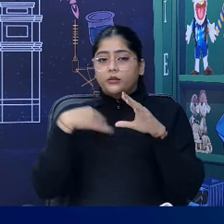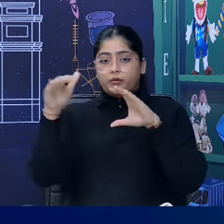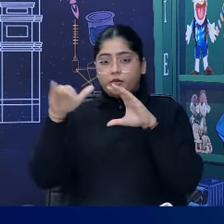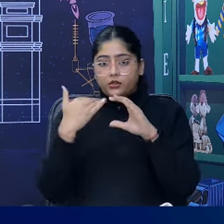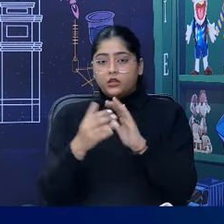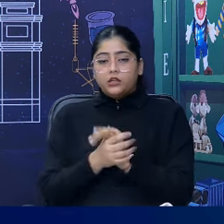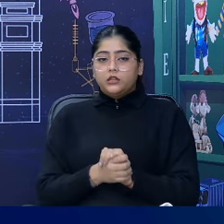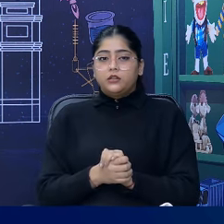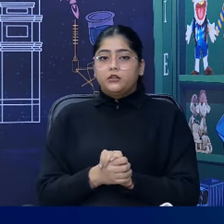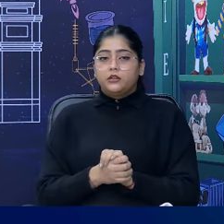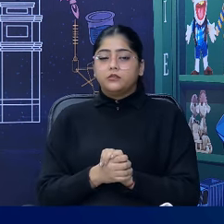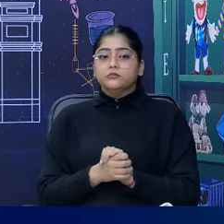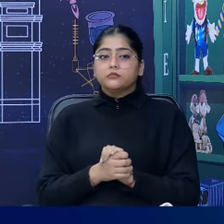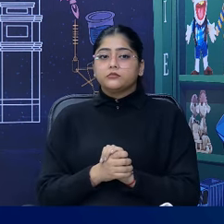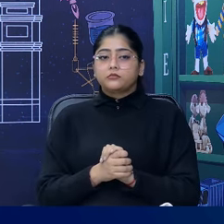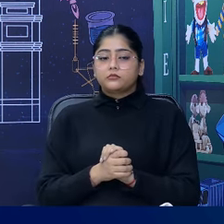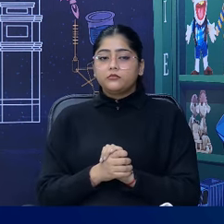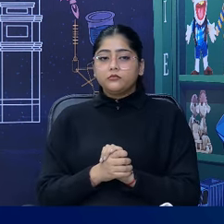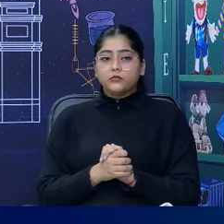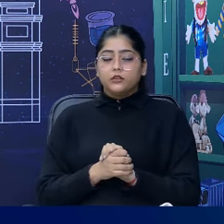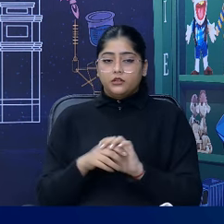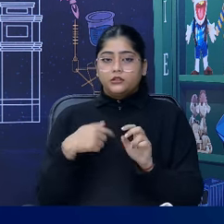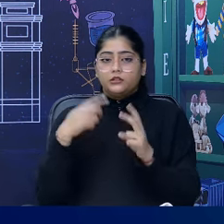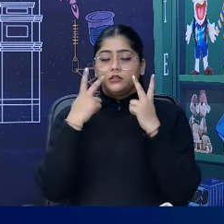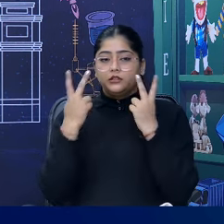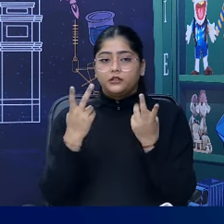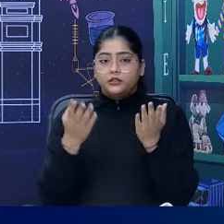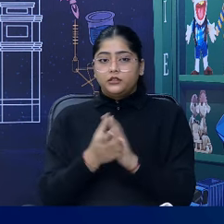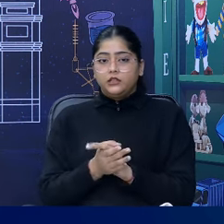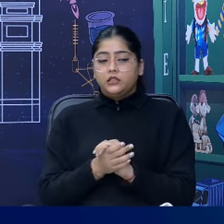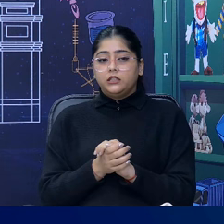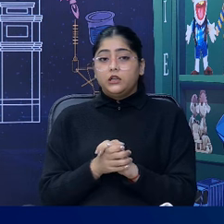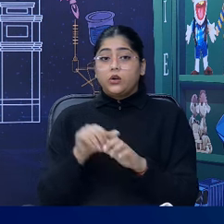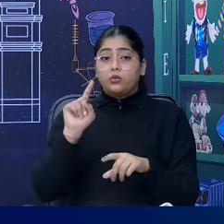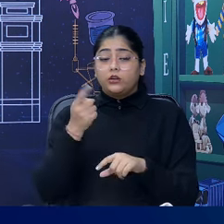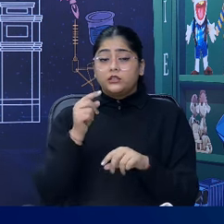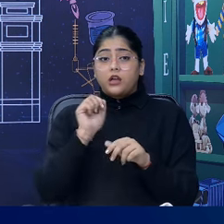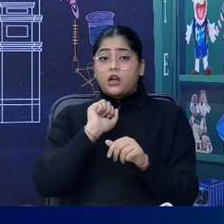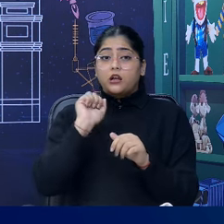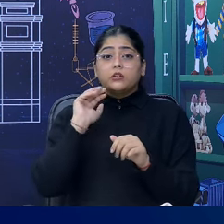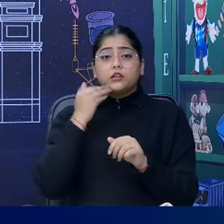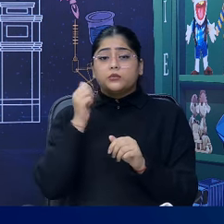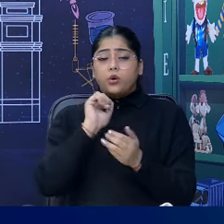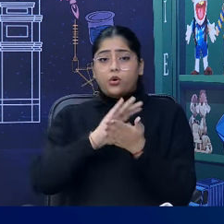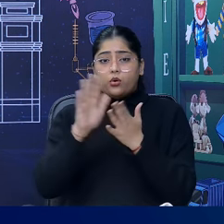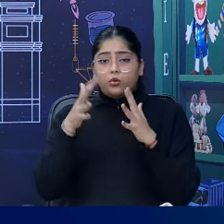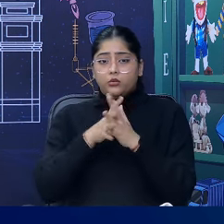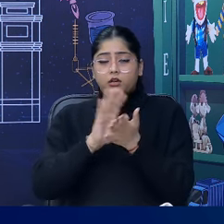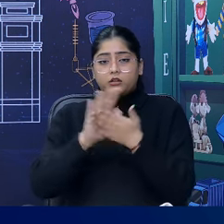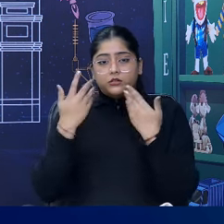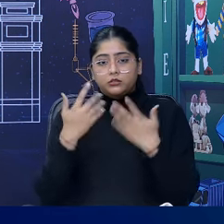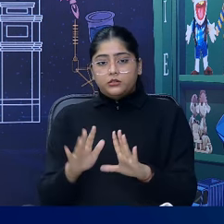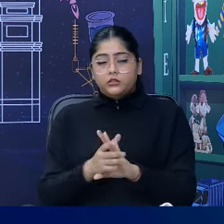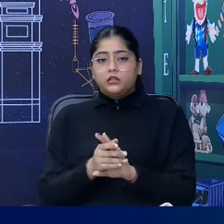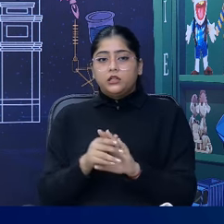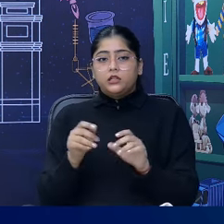homework submit karna hai. So let's have a look at the format. Well, once you complete your homework, and you can see it on